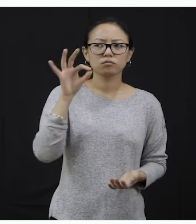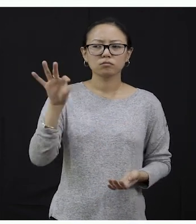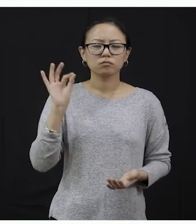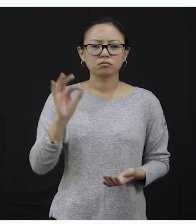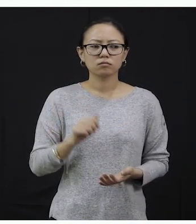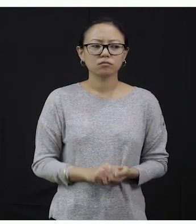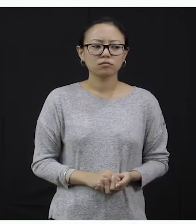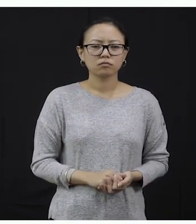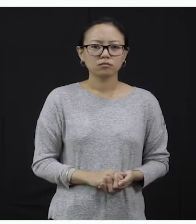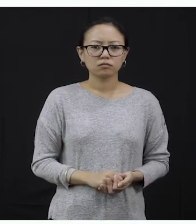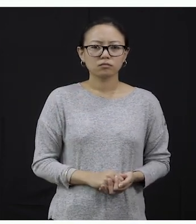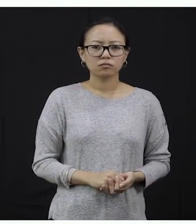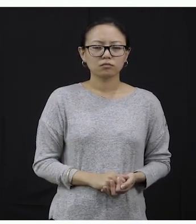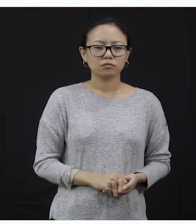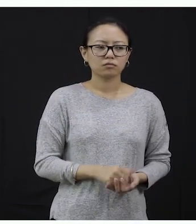here?